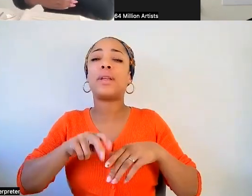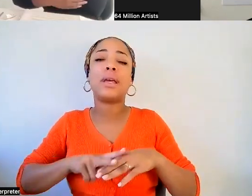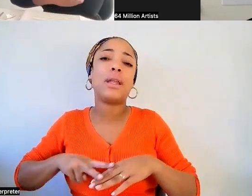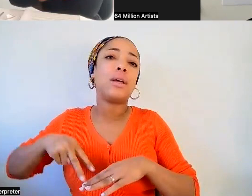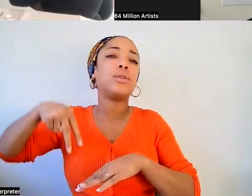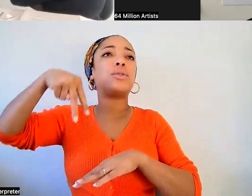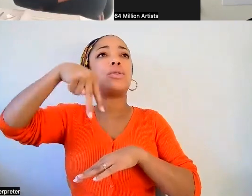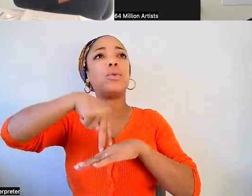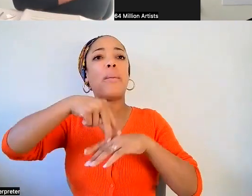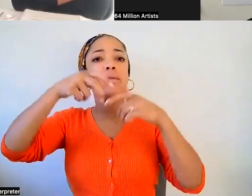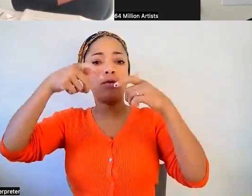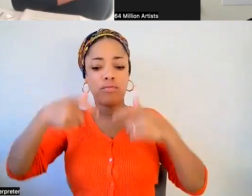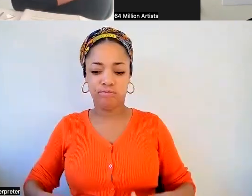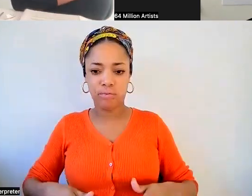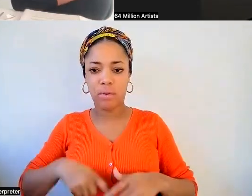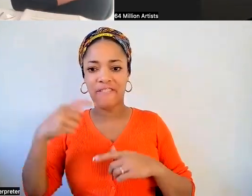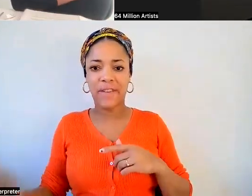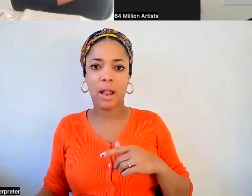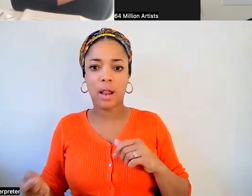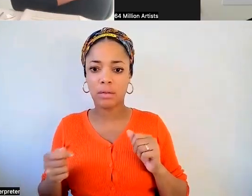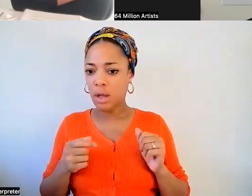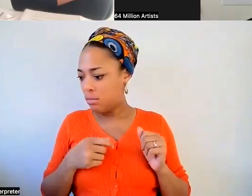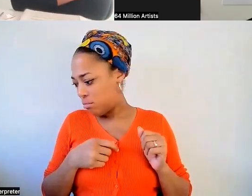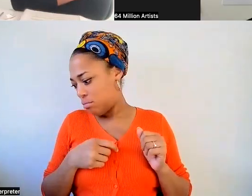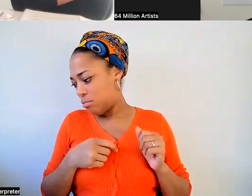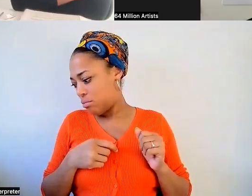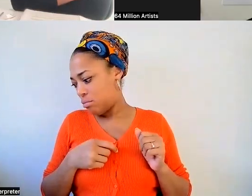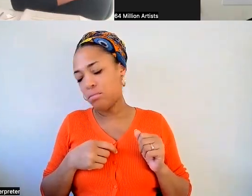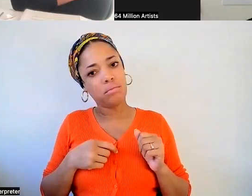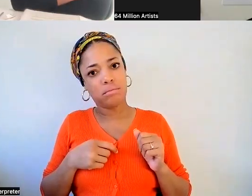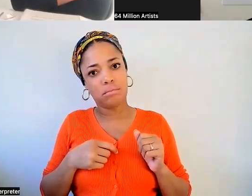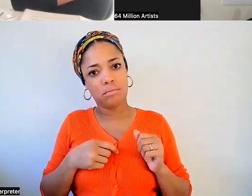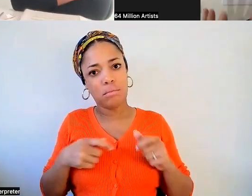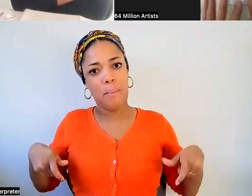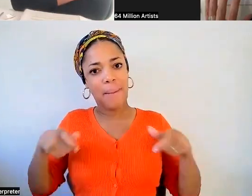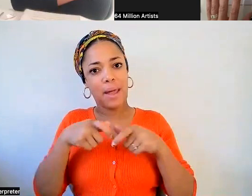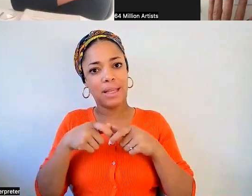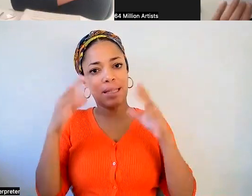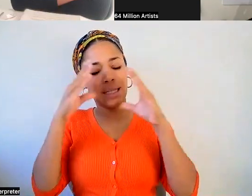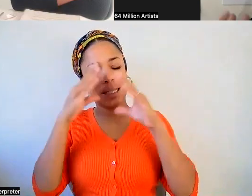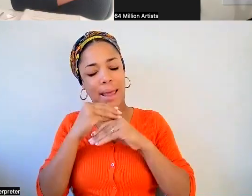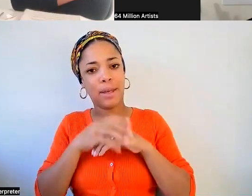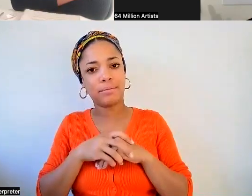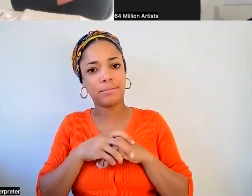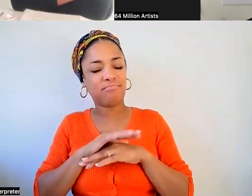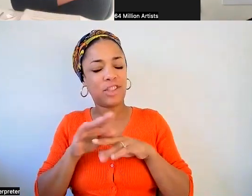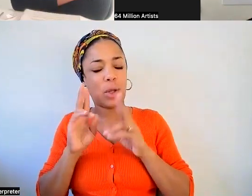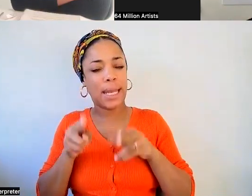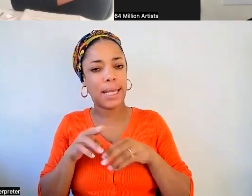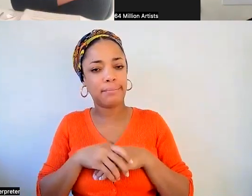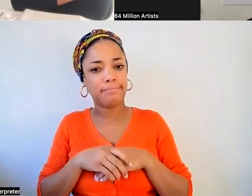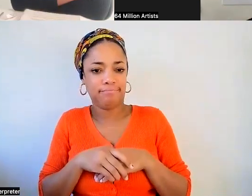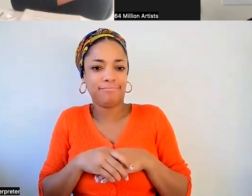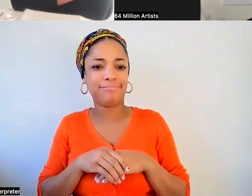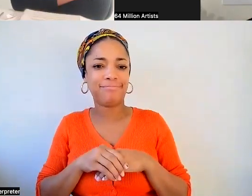sleeping, not dead. My belt wasn't dead. I just wanted to make that clear. Okay. So you can sometimes make things just